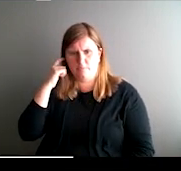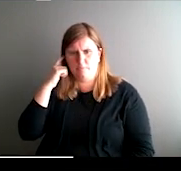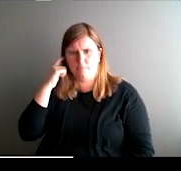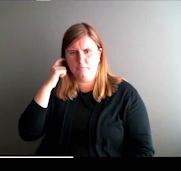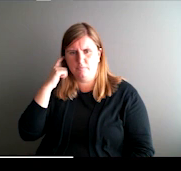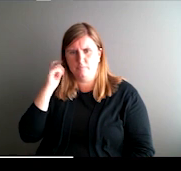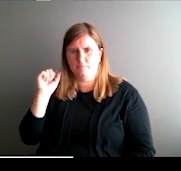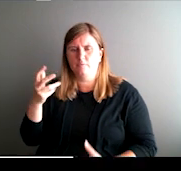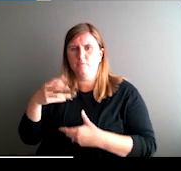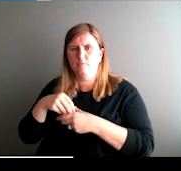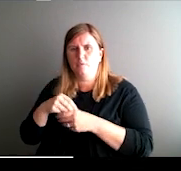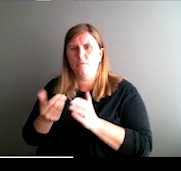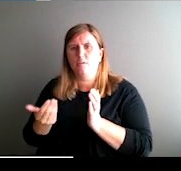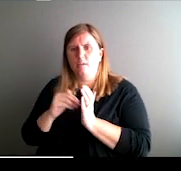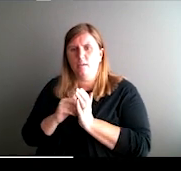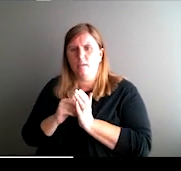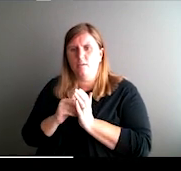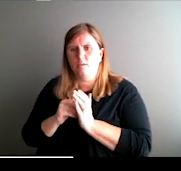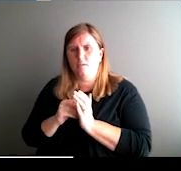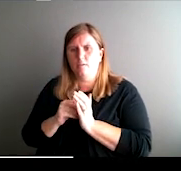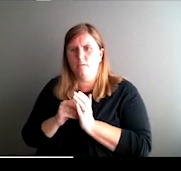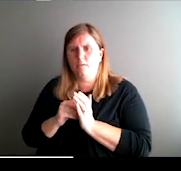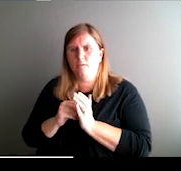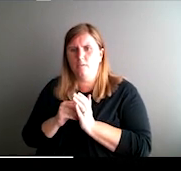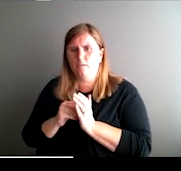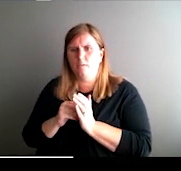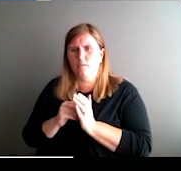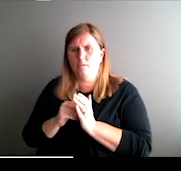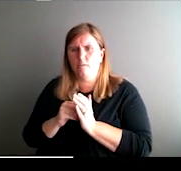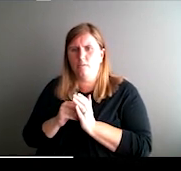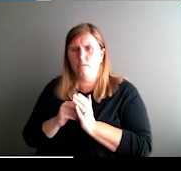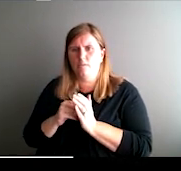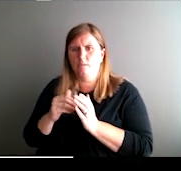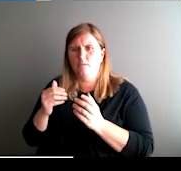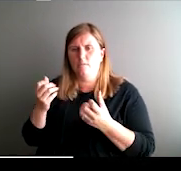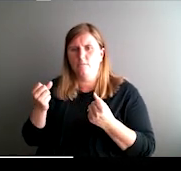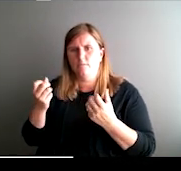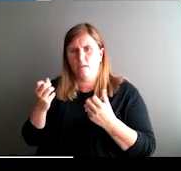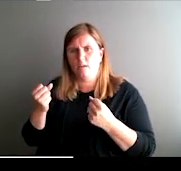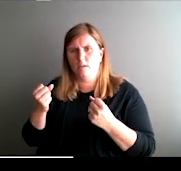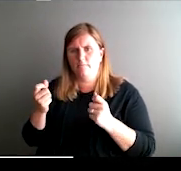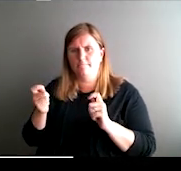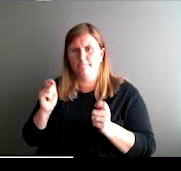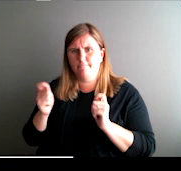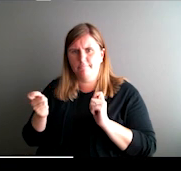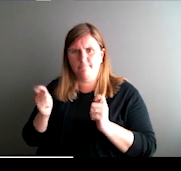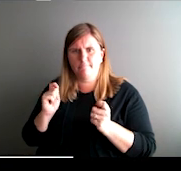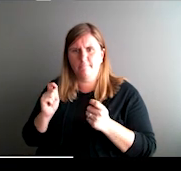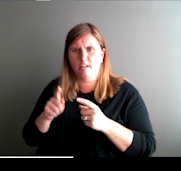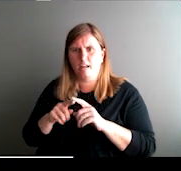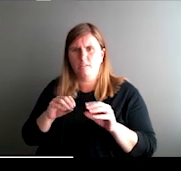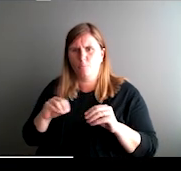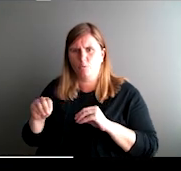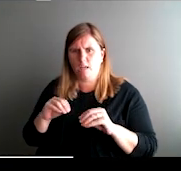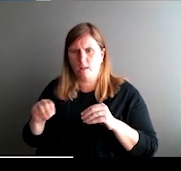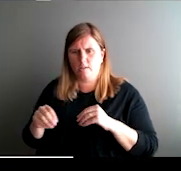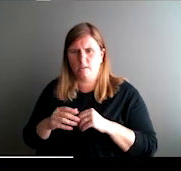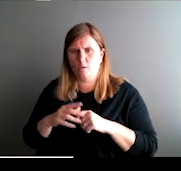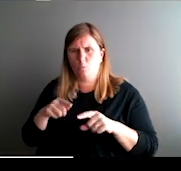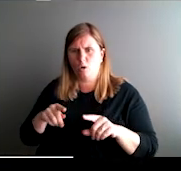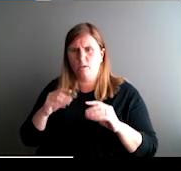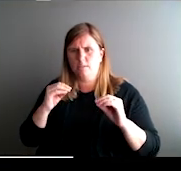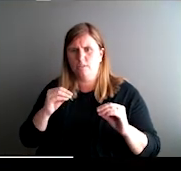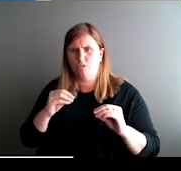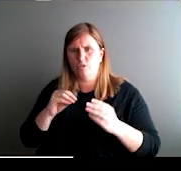This can include, once again, augmentative sign language, for instance, as the modality while